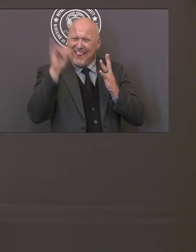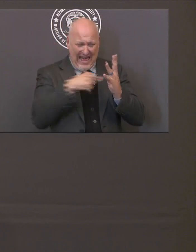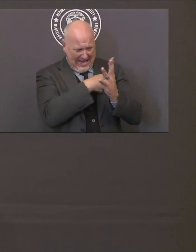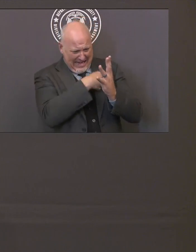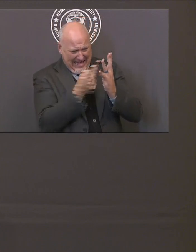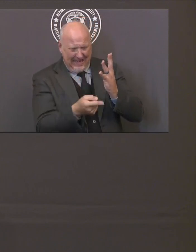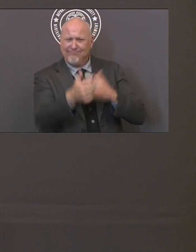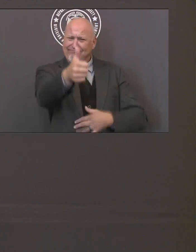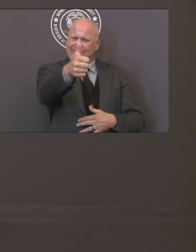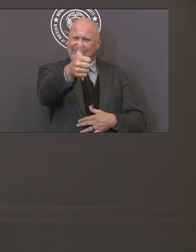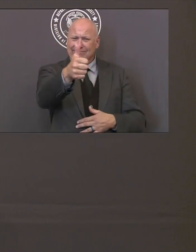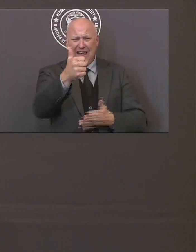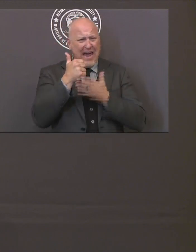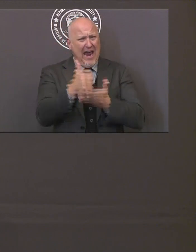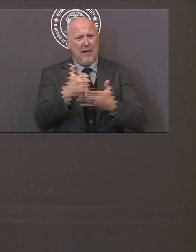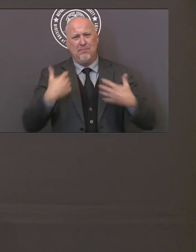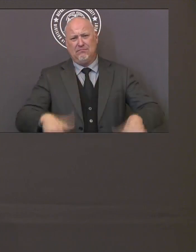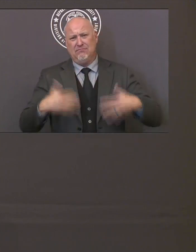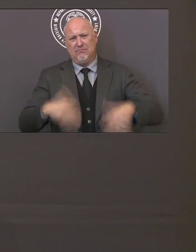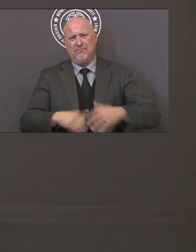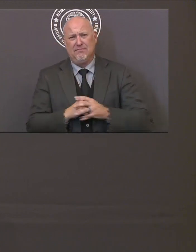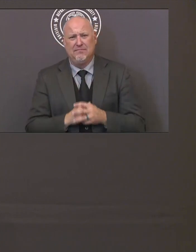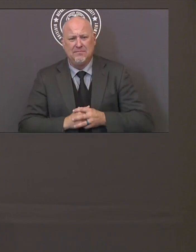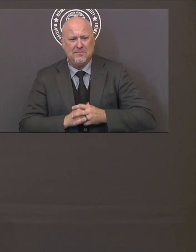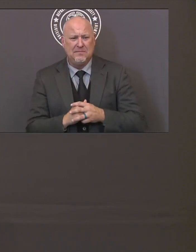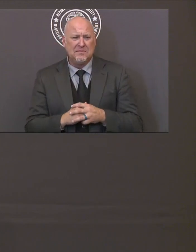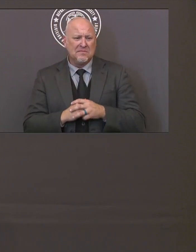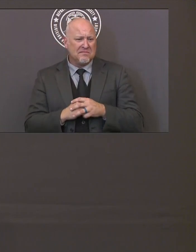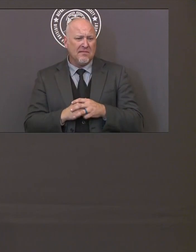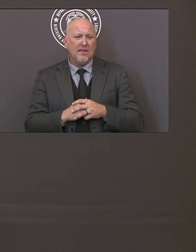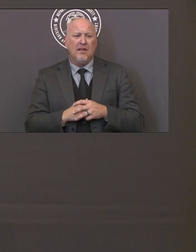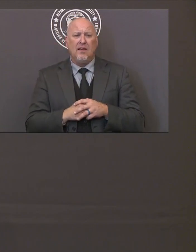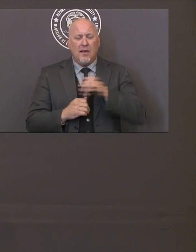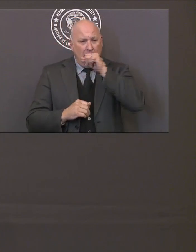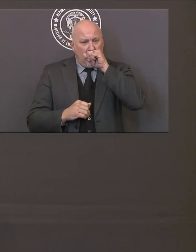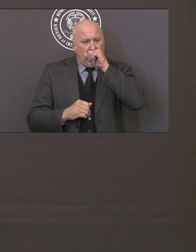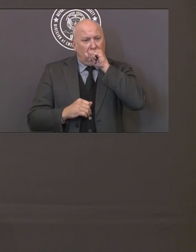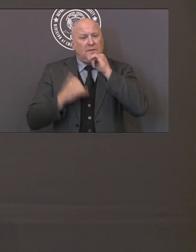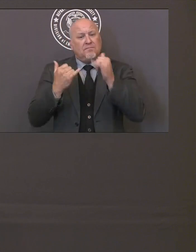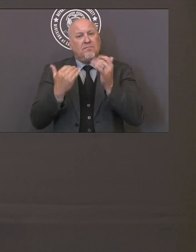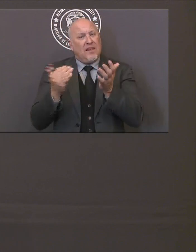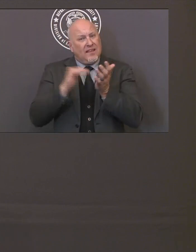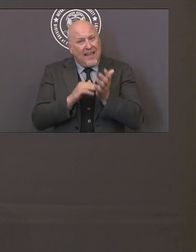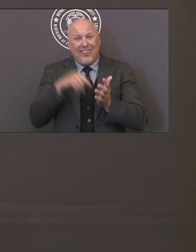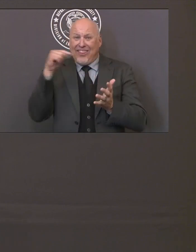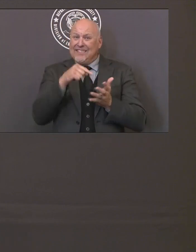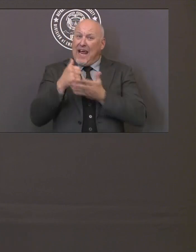back to normal, could have huge economic payoffs, and could get this outbreak under control.